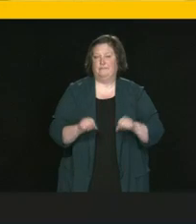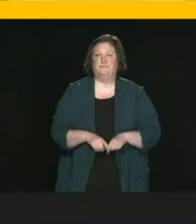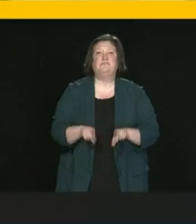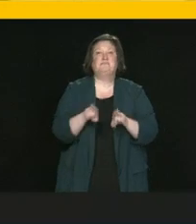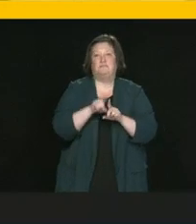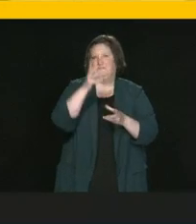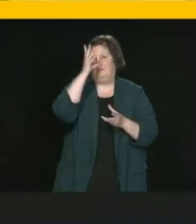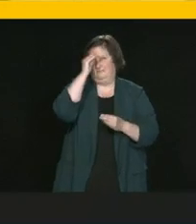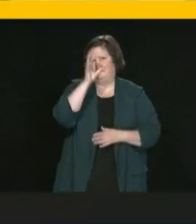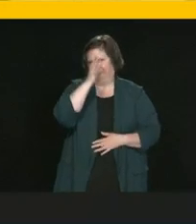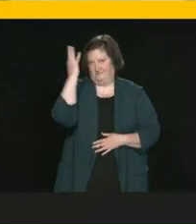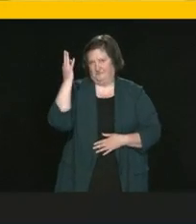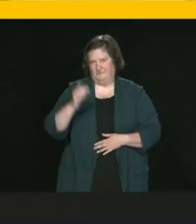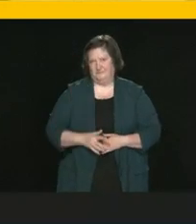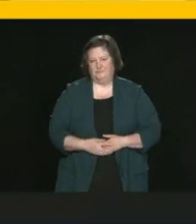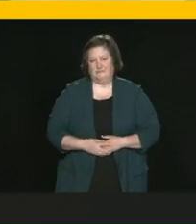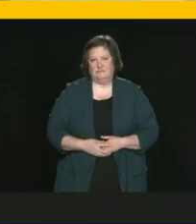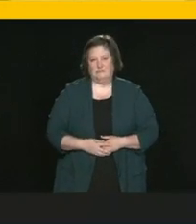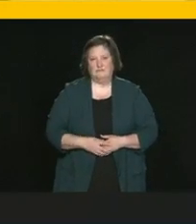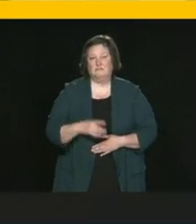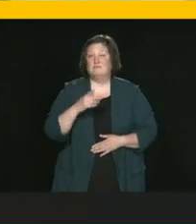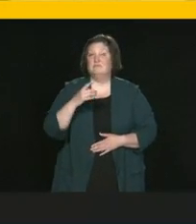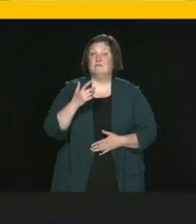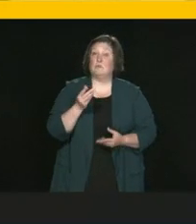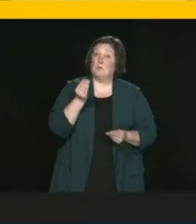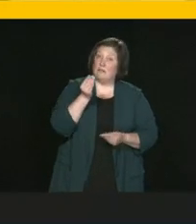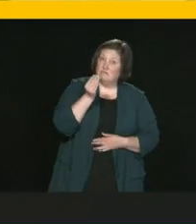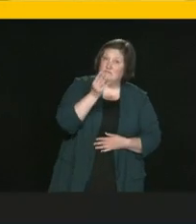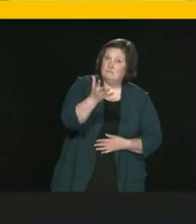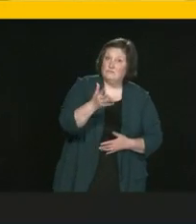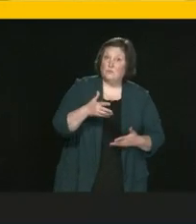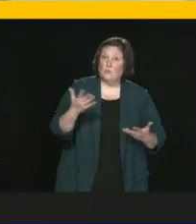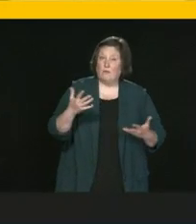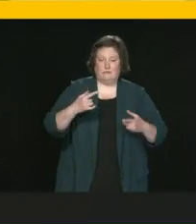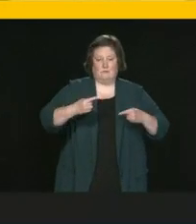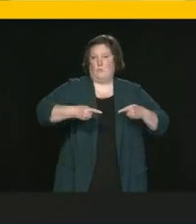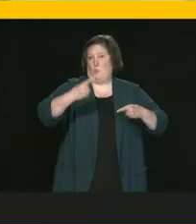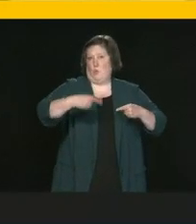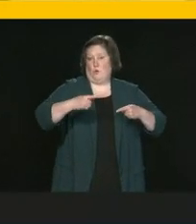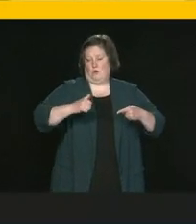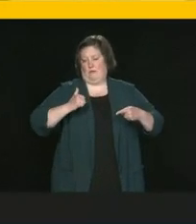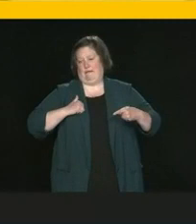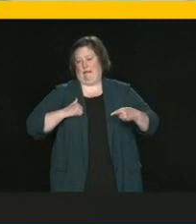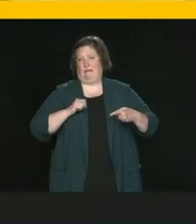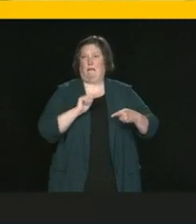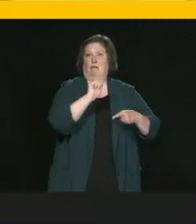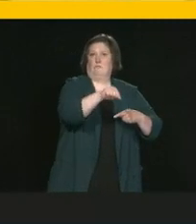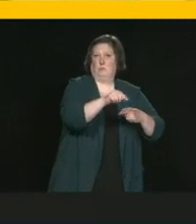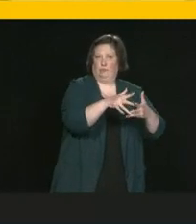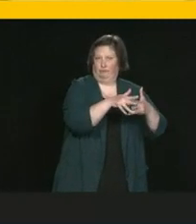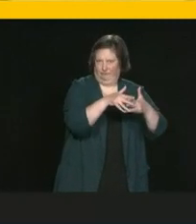I just want to close today with the news that the Canada-U.S. border